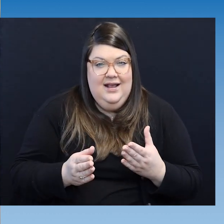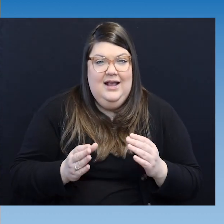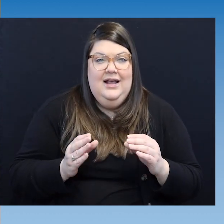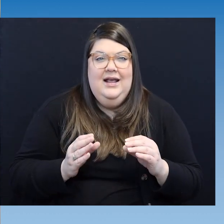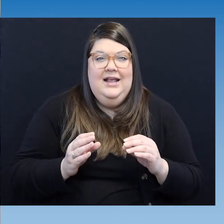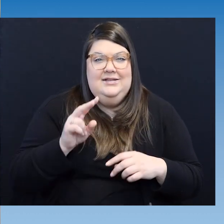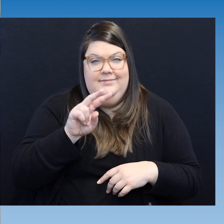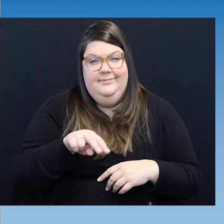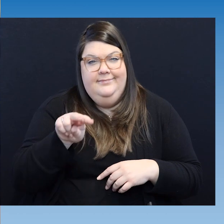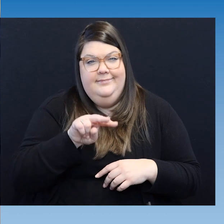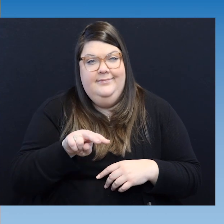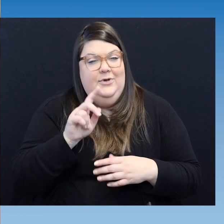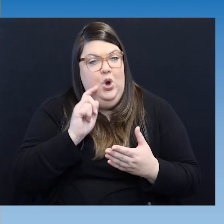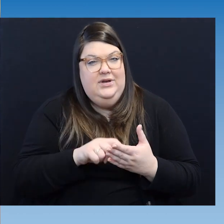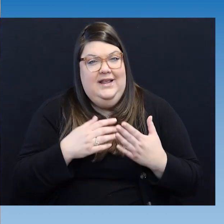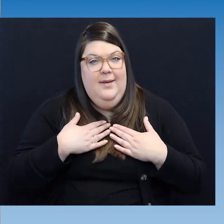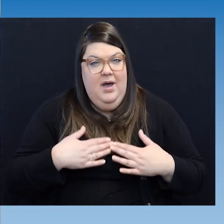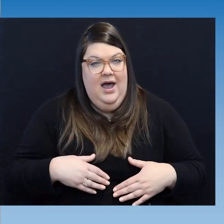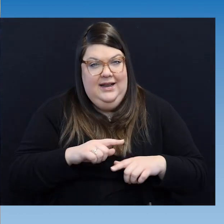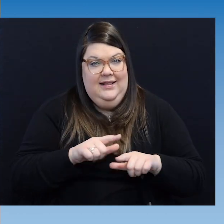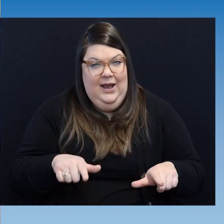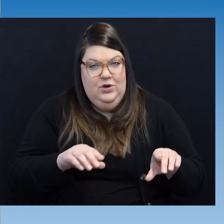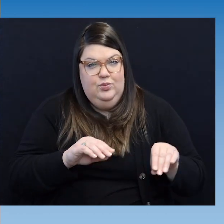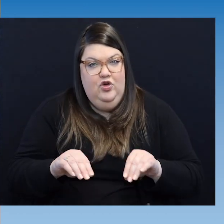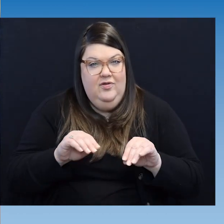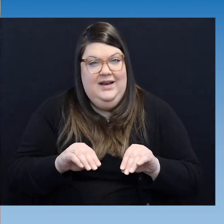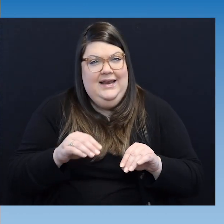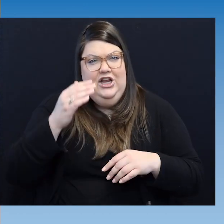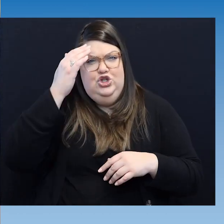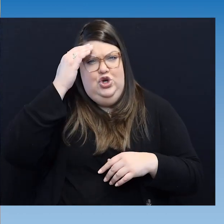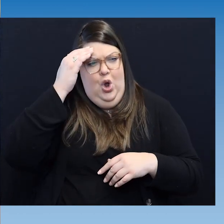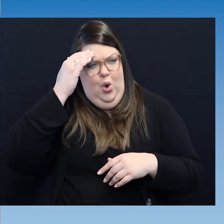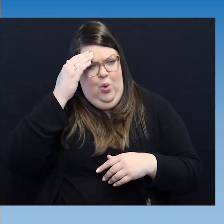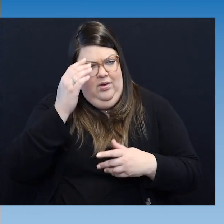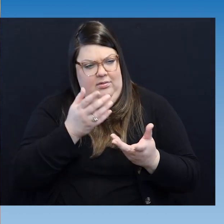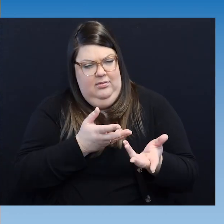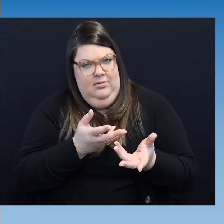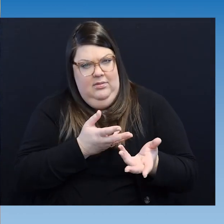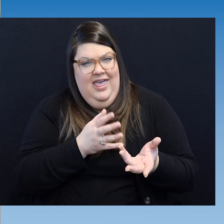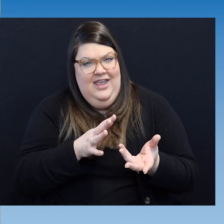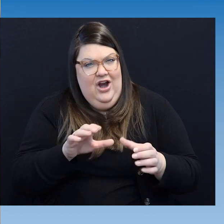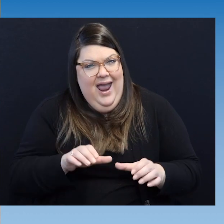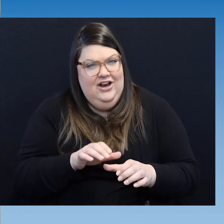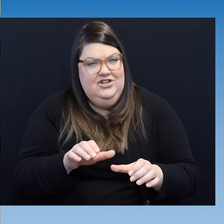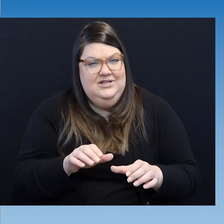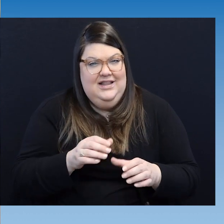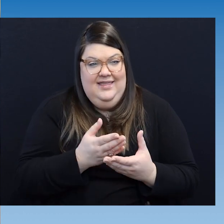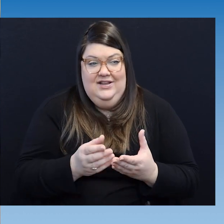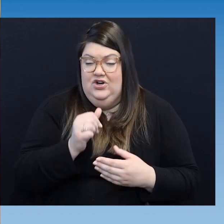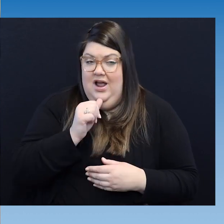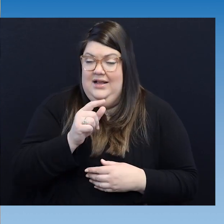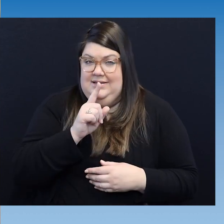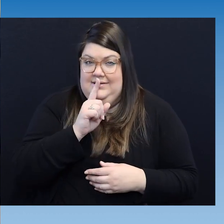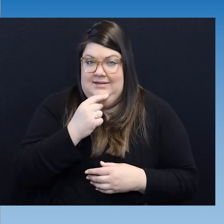body language, noticing the movement, getting to know them, getting to know their actions, getting to know what they're not saying. And I think that's more